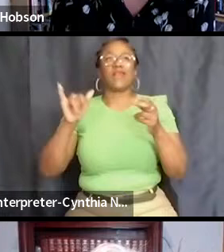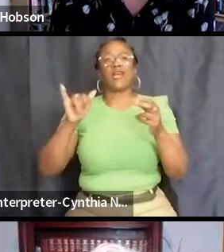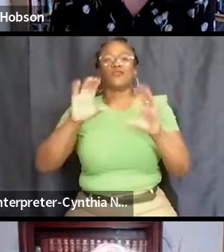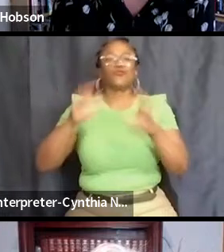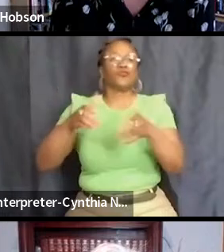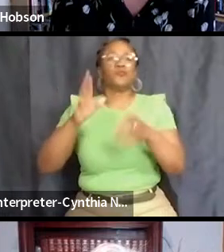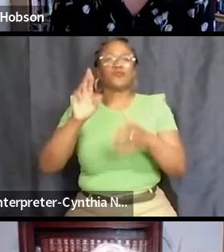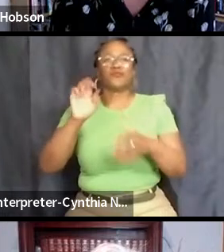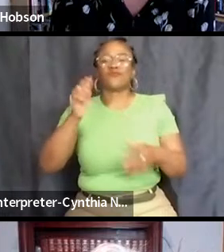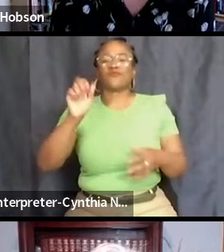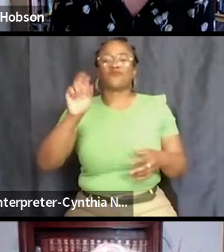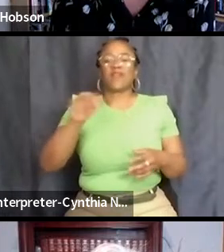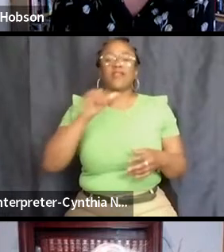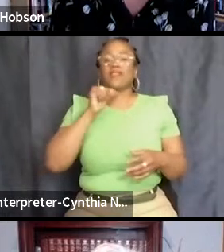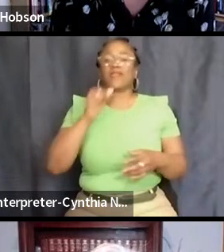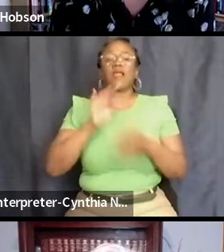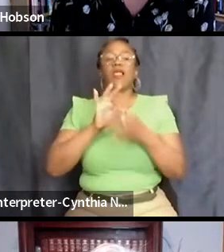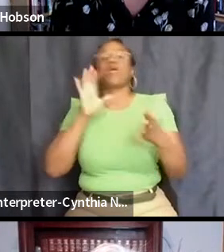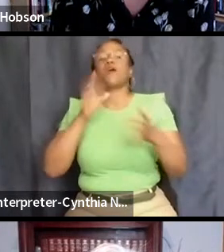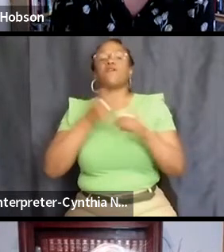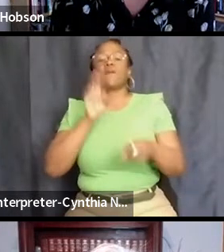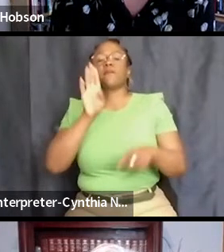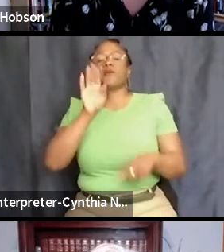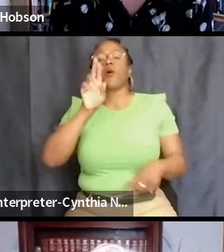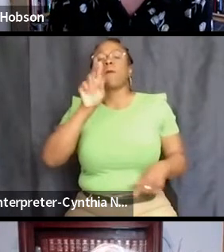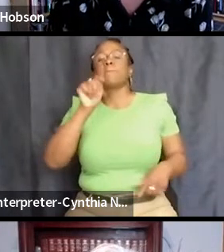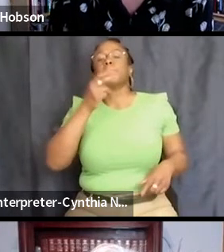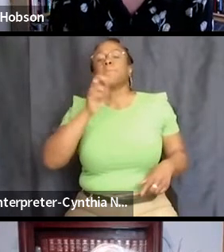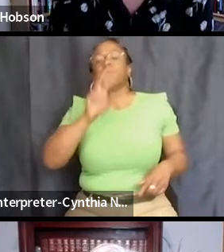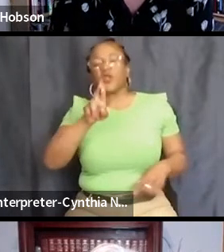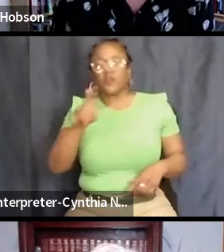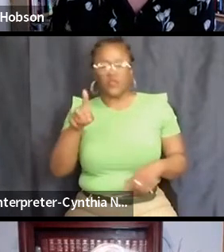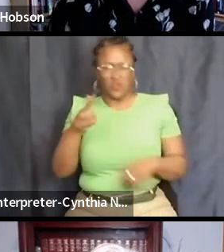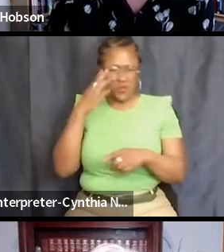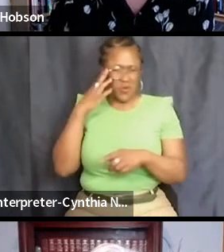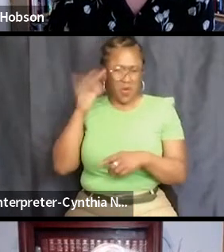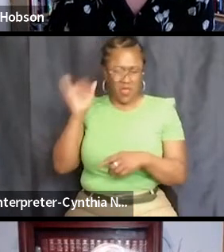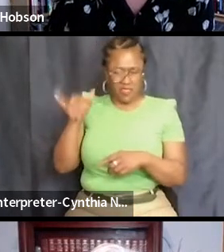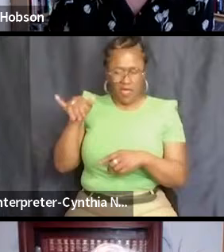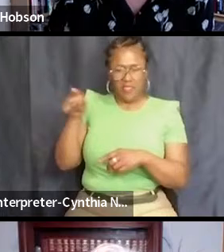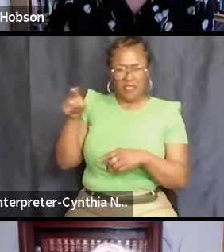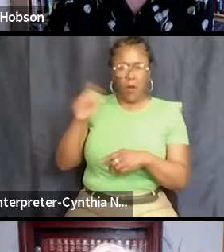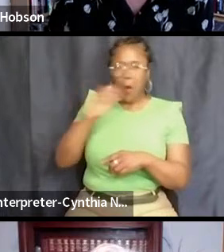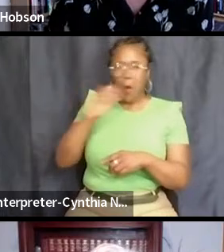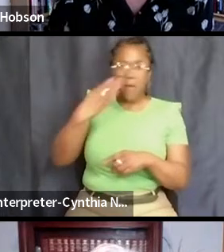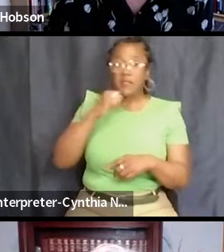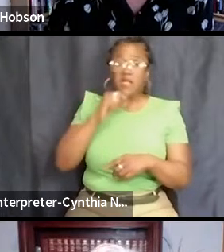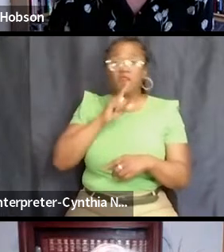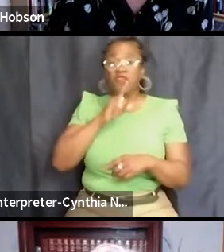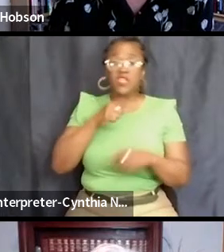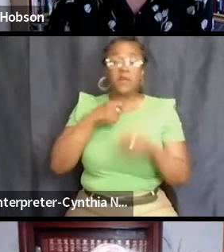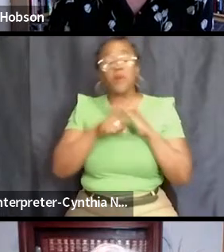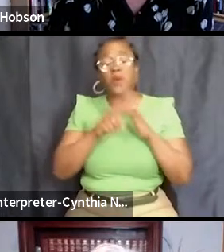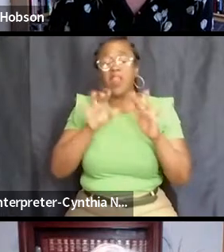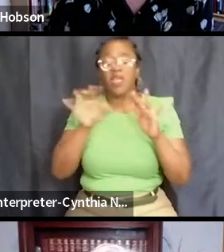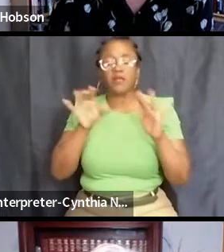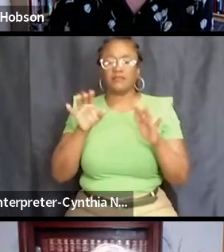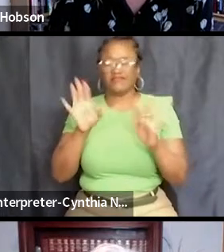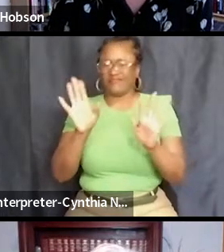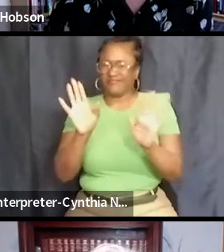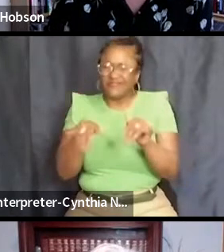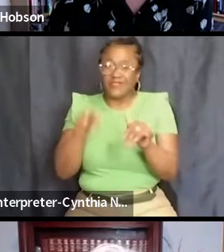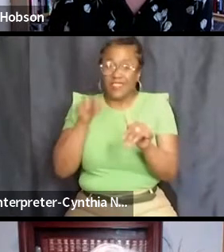refused to distance itself from the birther conspiracy movement. And I was halfway done with a rough draft when